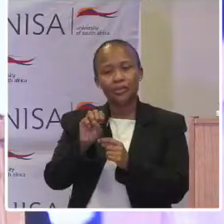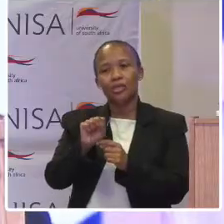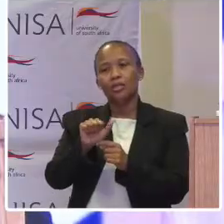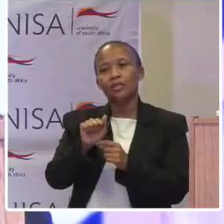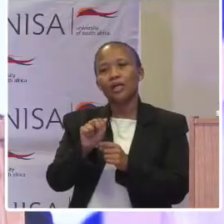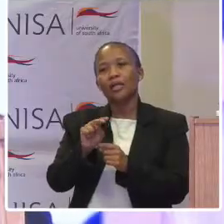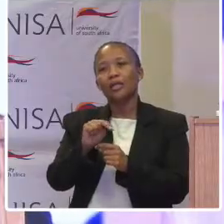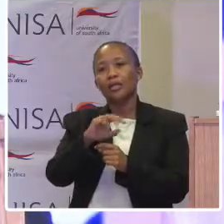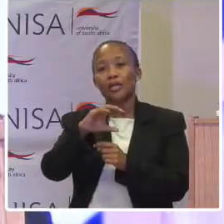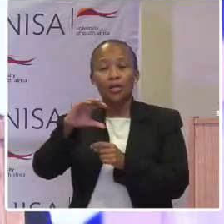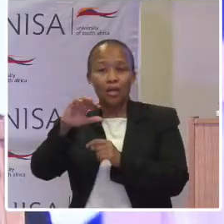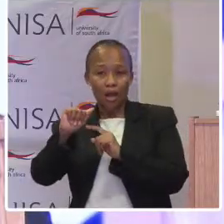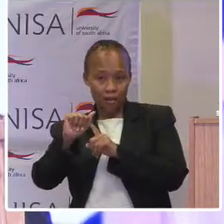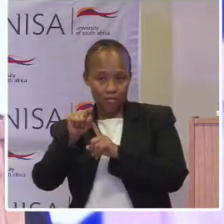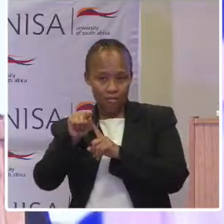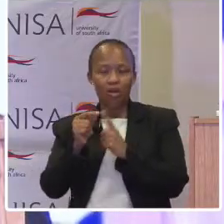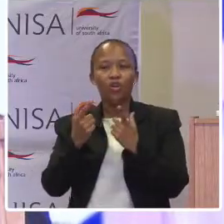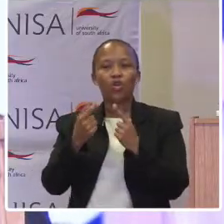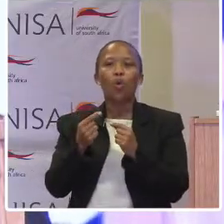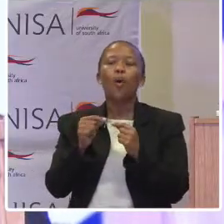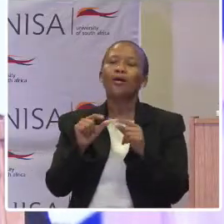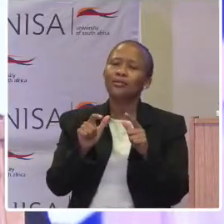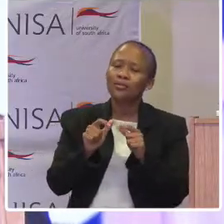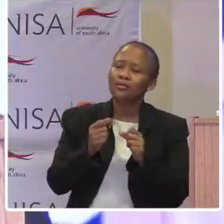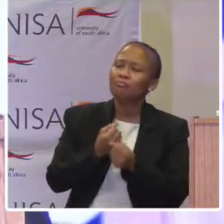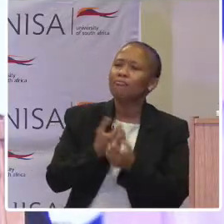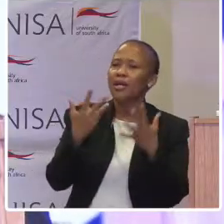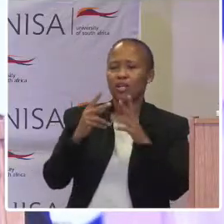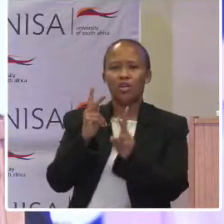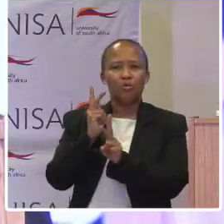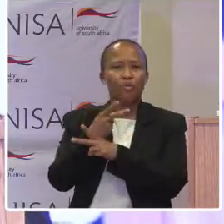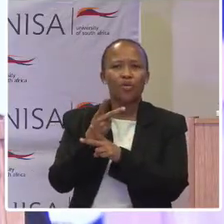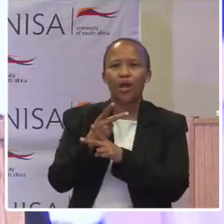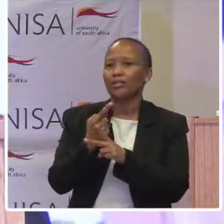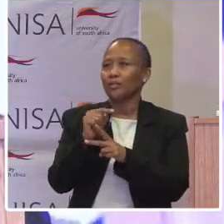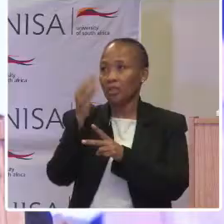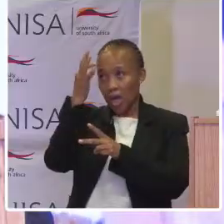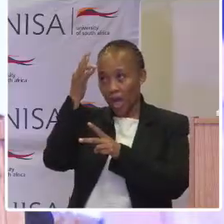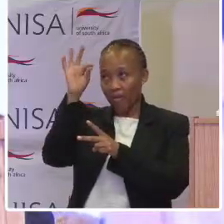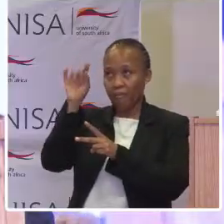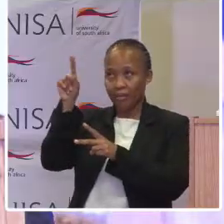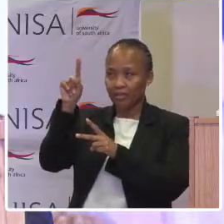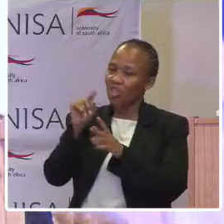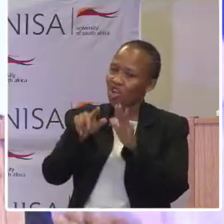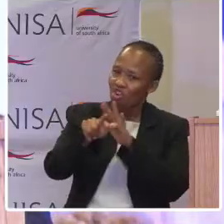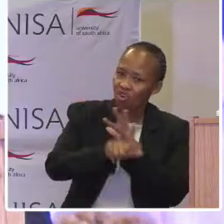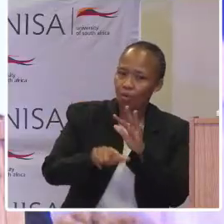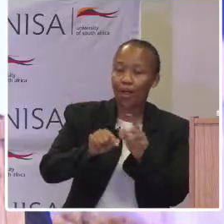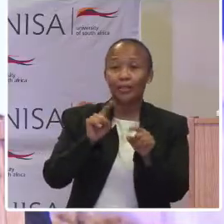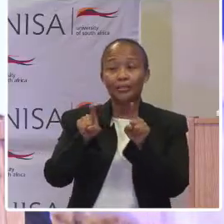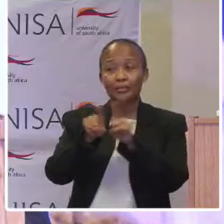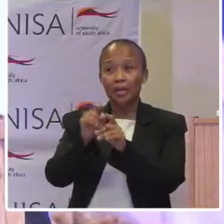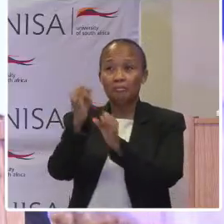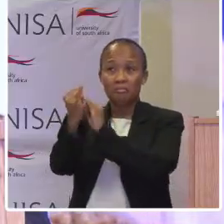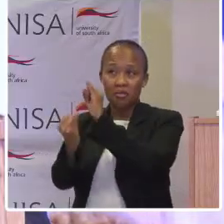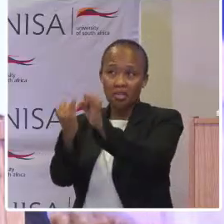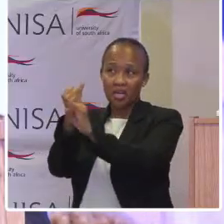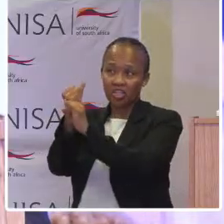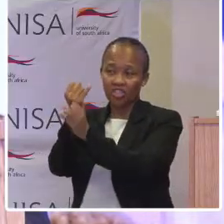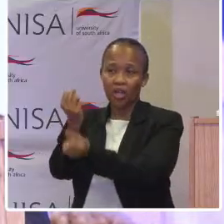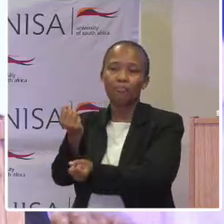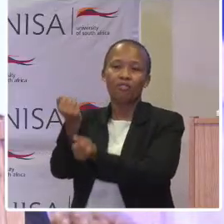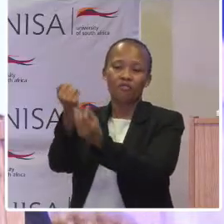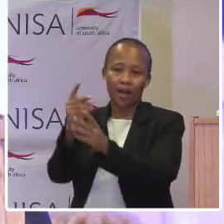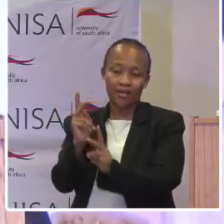range of services and data products to government as well as local and international organizations, academia and the